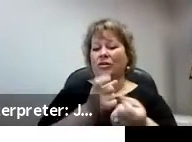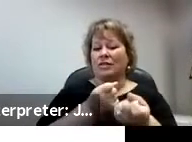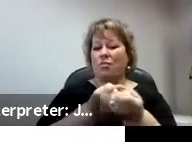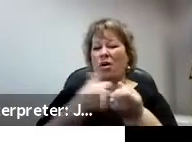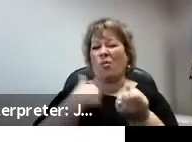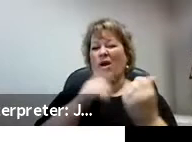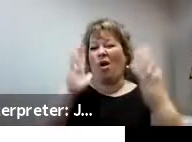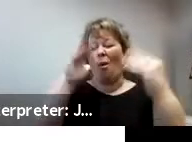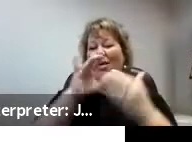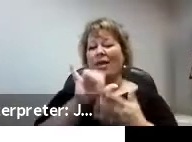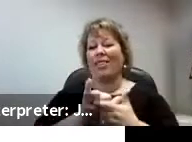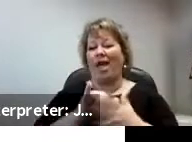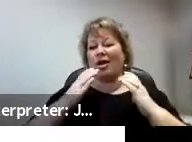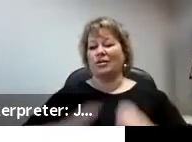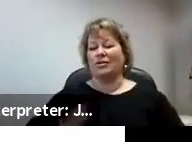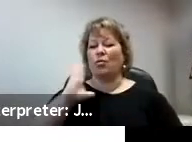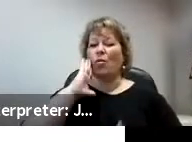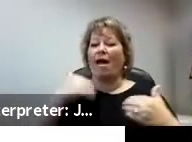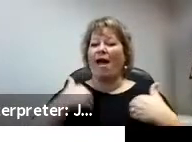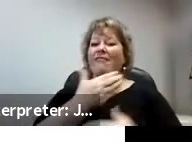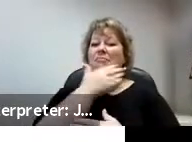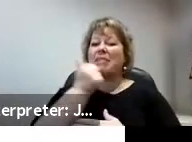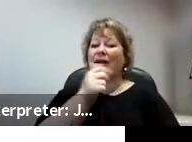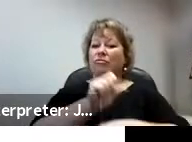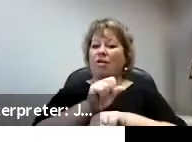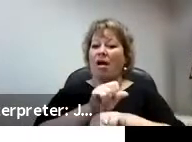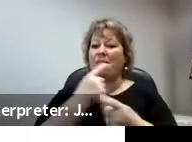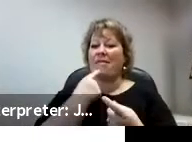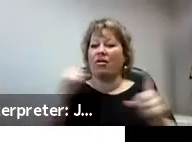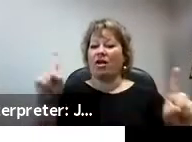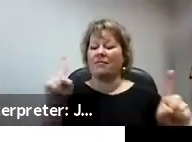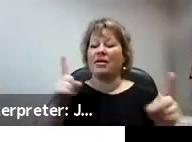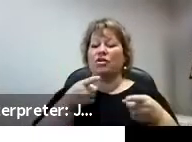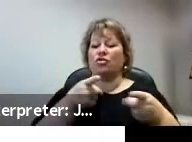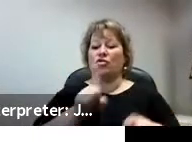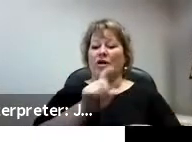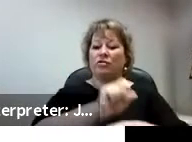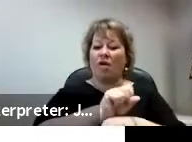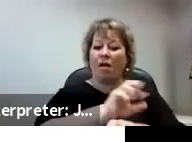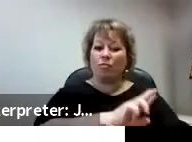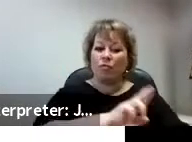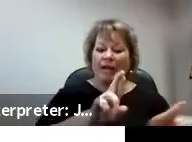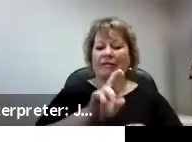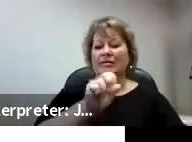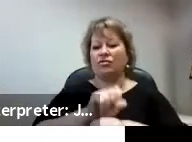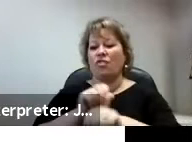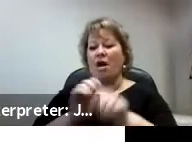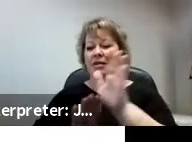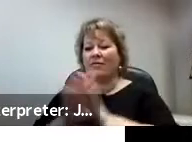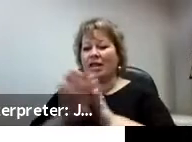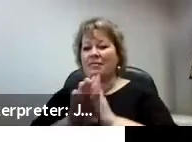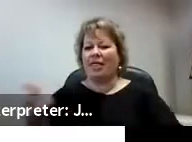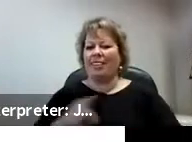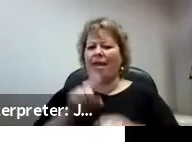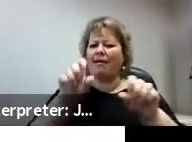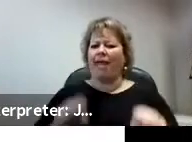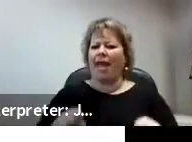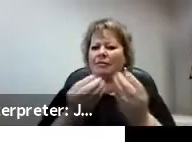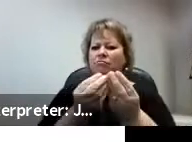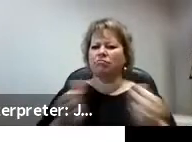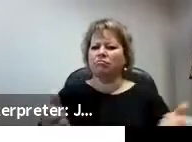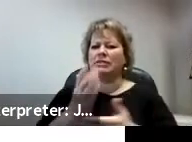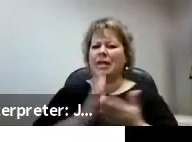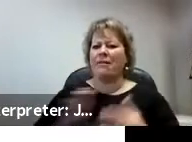will have improved employment outcomes because during job readiness and job development, peers can address issues that affect the consumer's mental